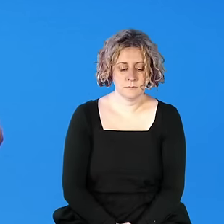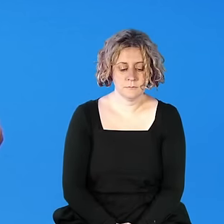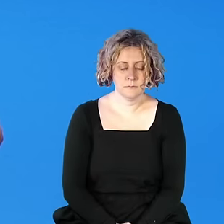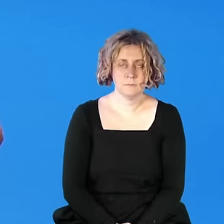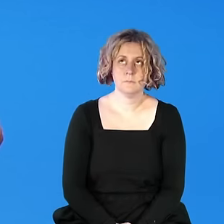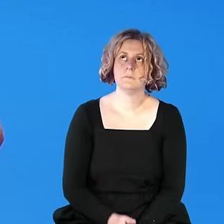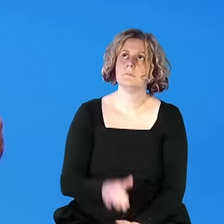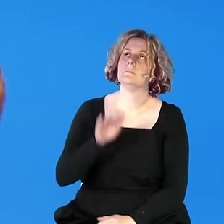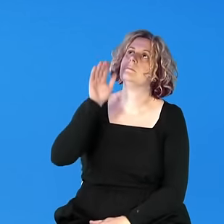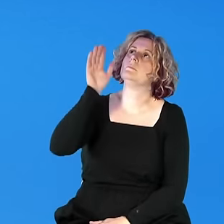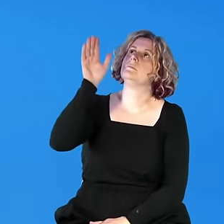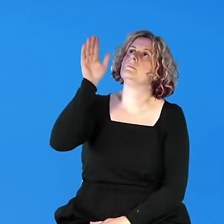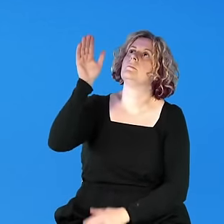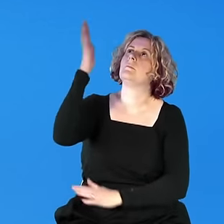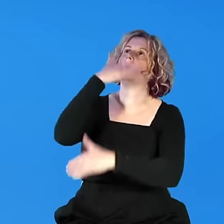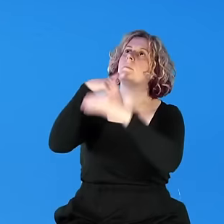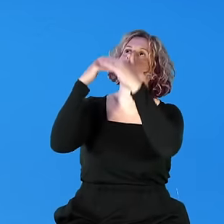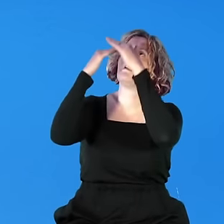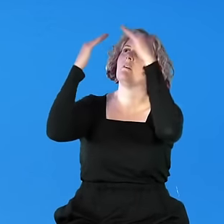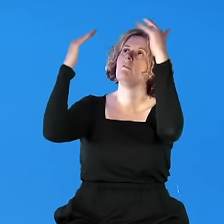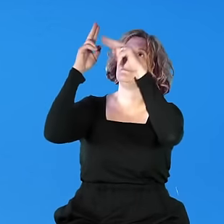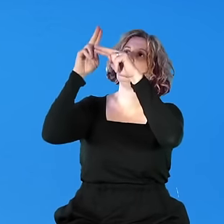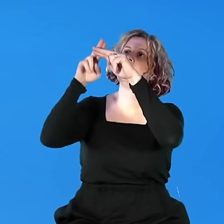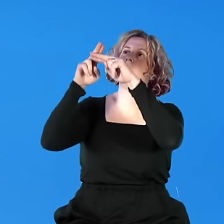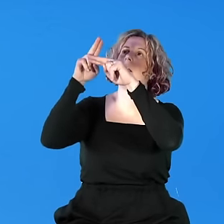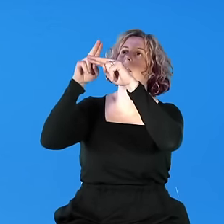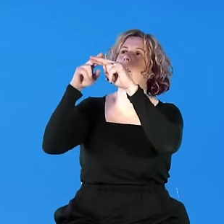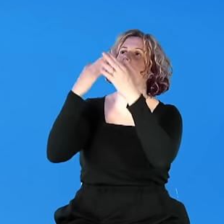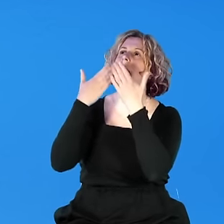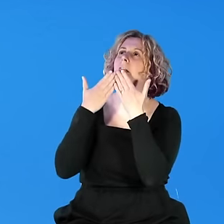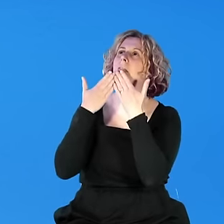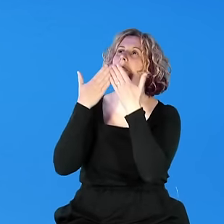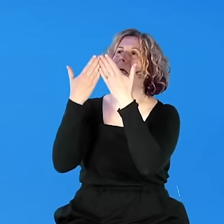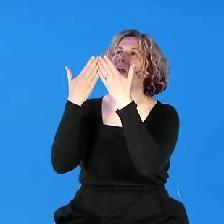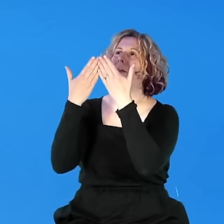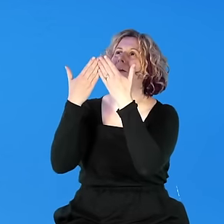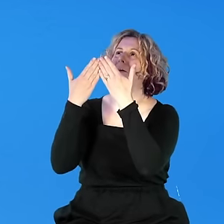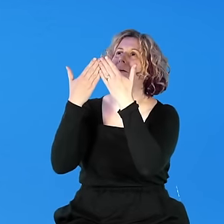Heavenly Father, thank you for how beautiful you made this creation to be.